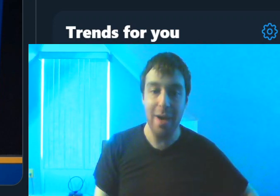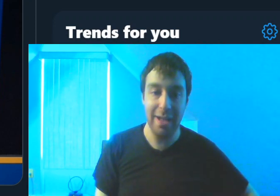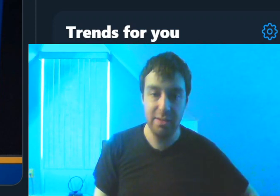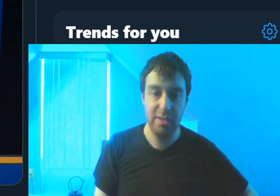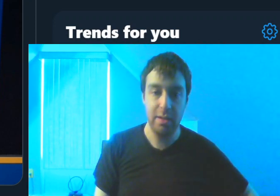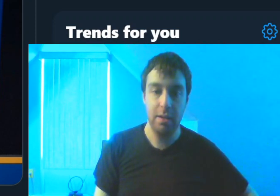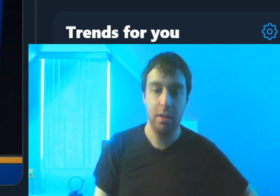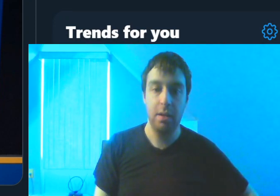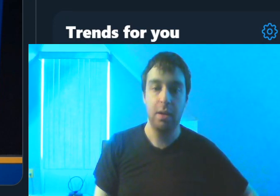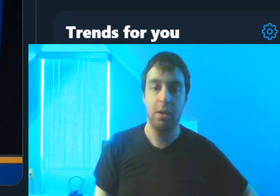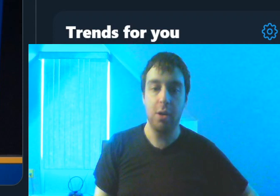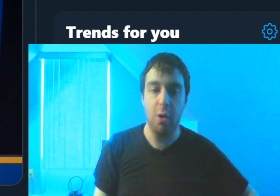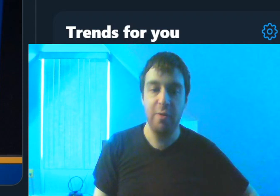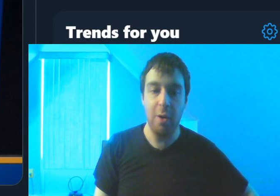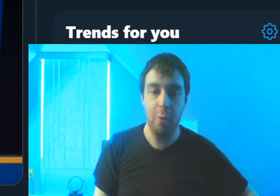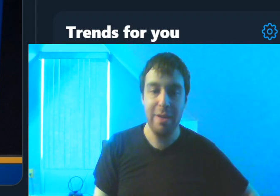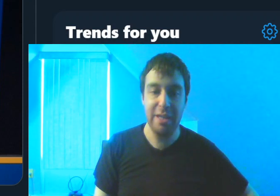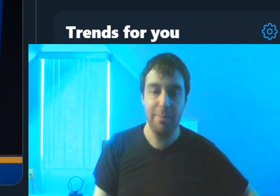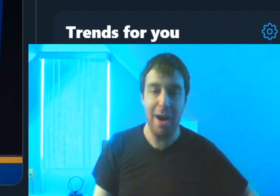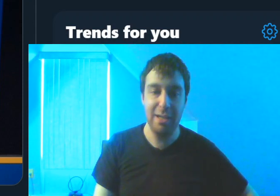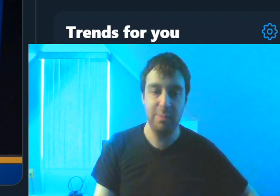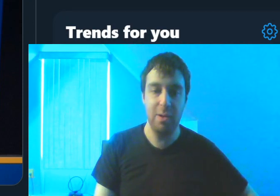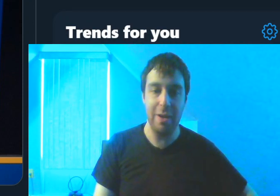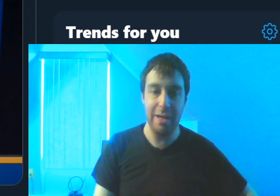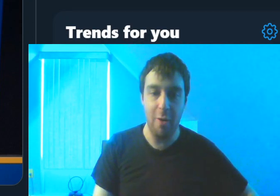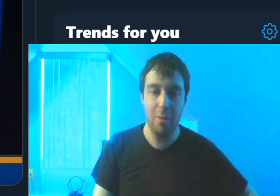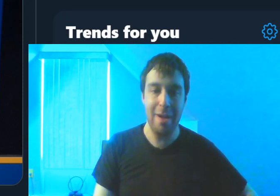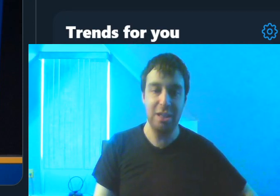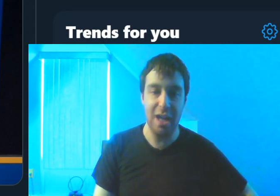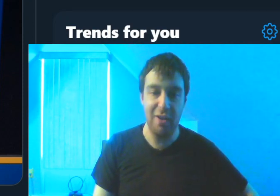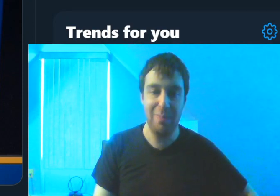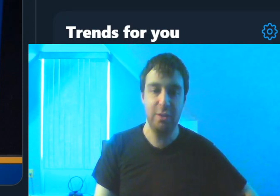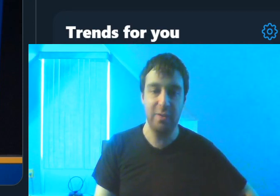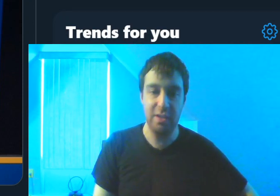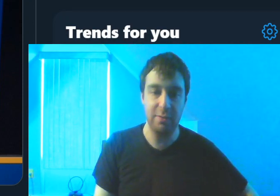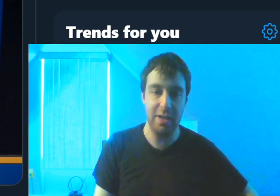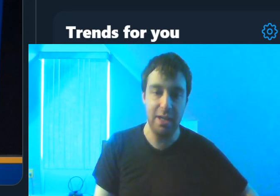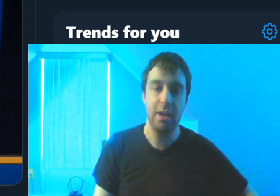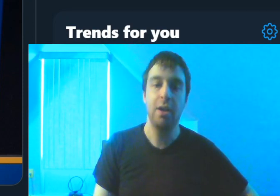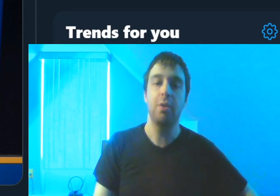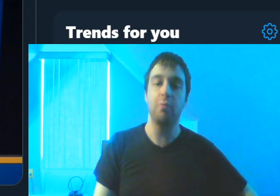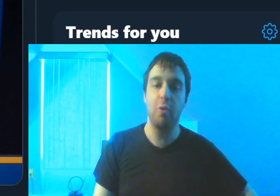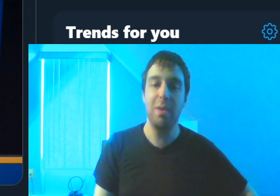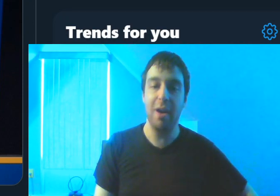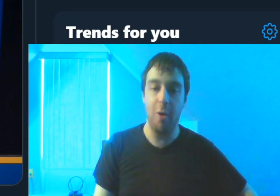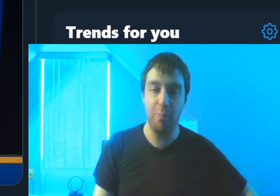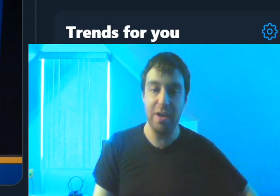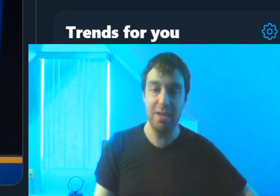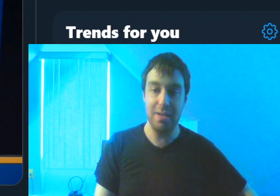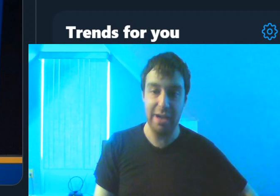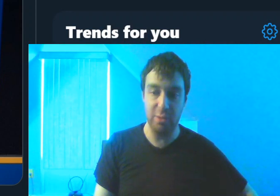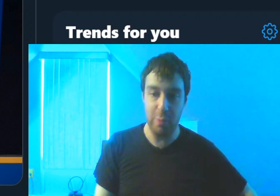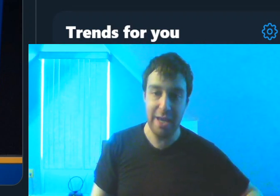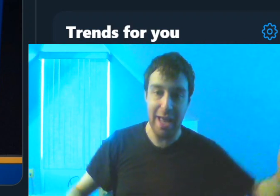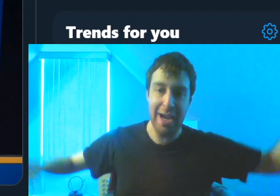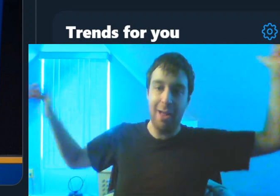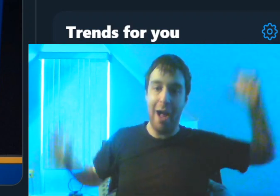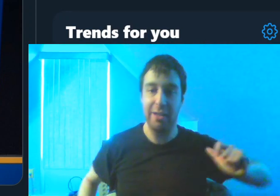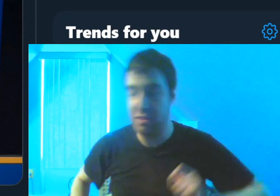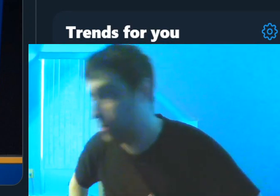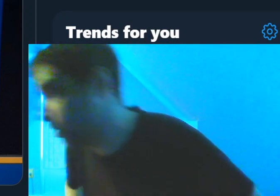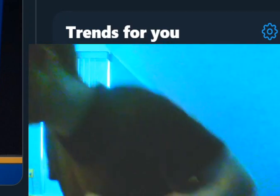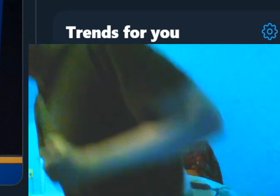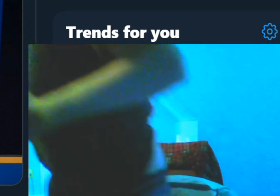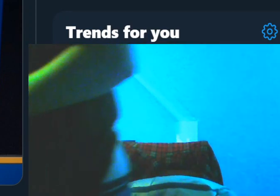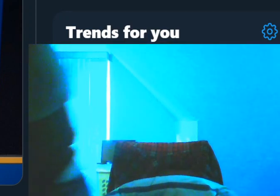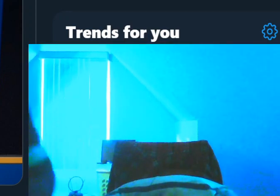750 beds. COVID-only temp hospital in OMH South Beach facility will be open next week. I gotta lock